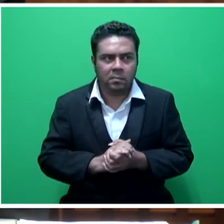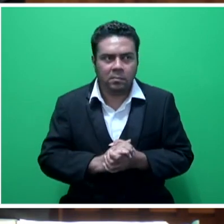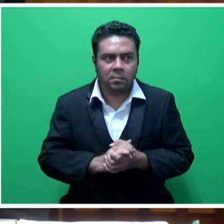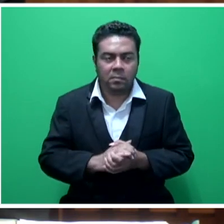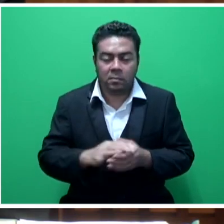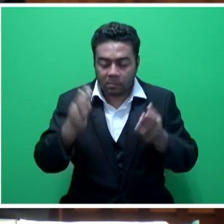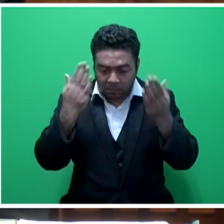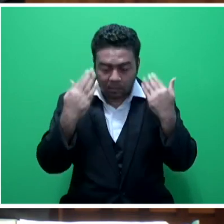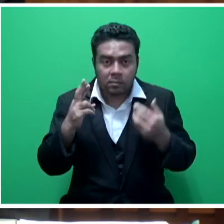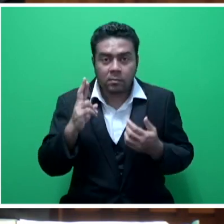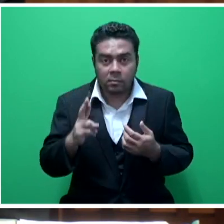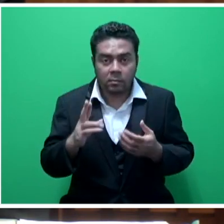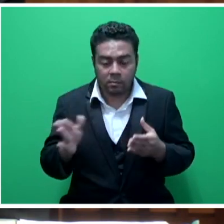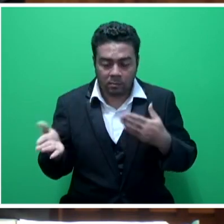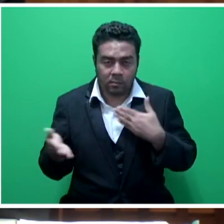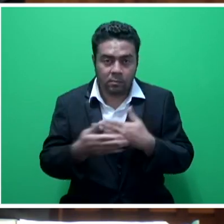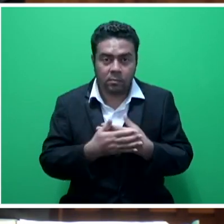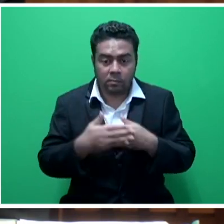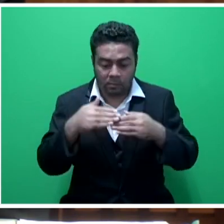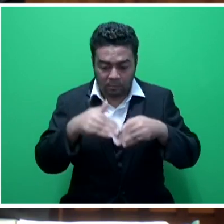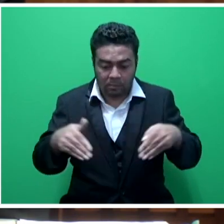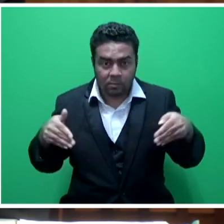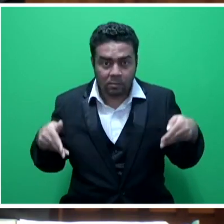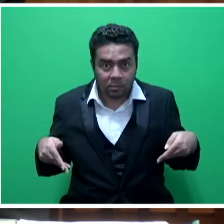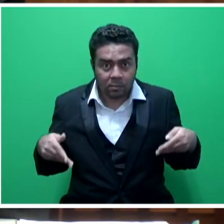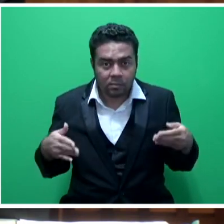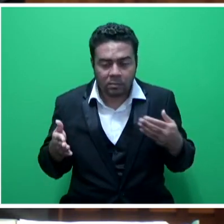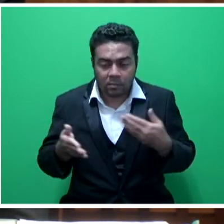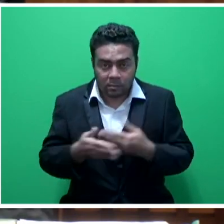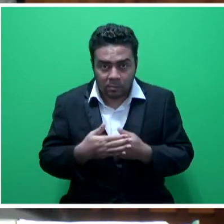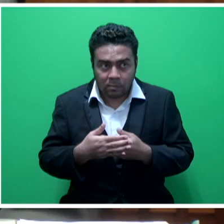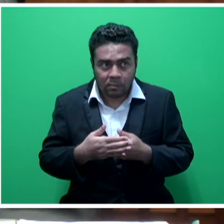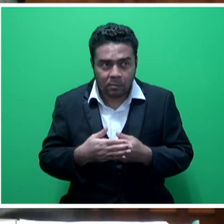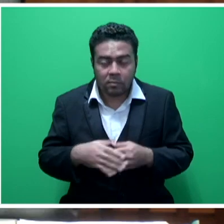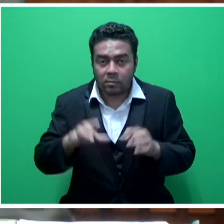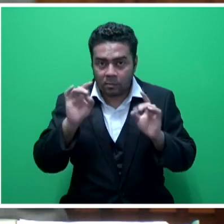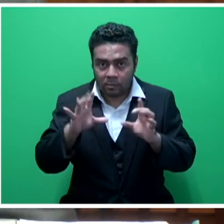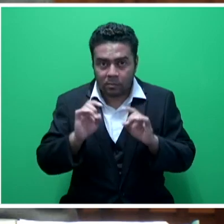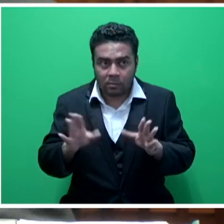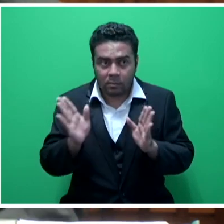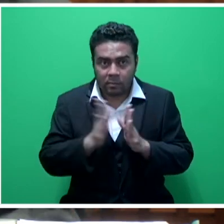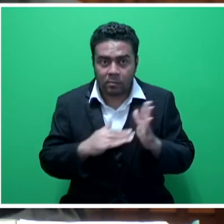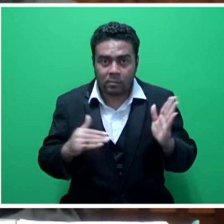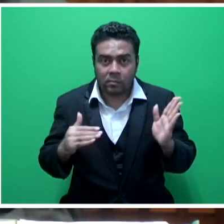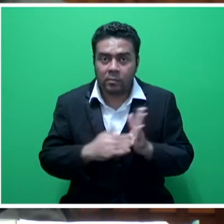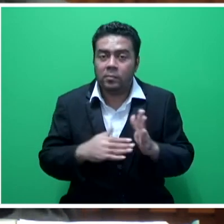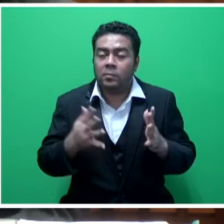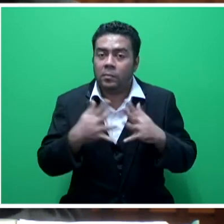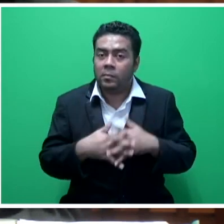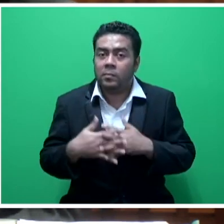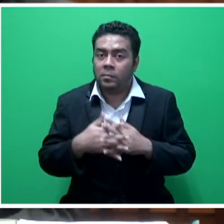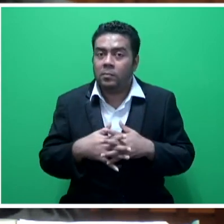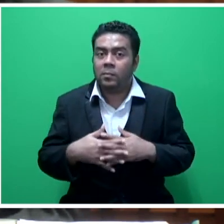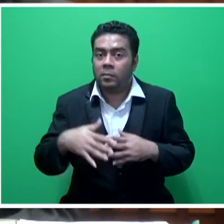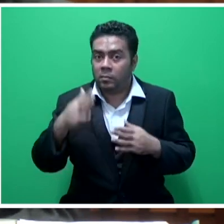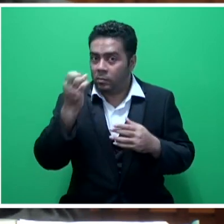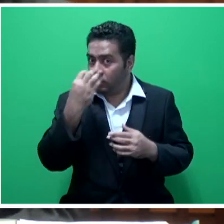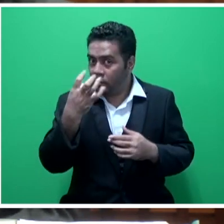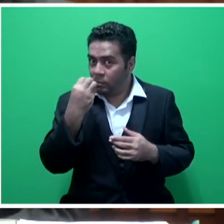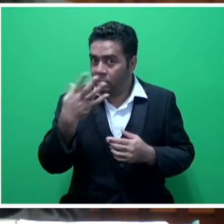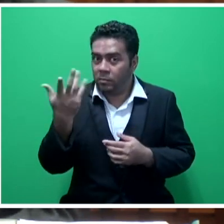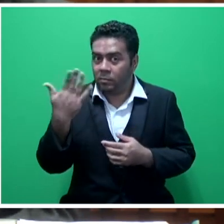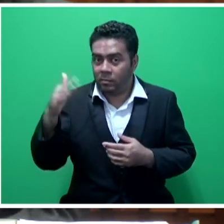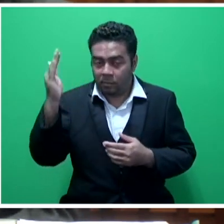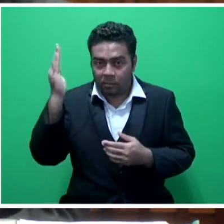Speaker, sir, with the closure of the borders of the core markets, Australia, New Zealand, USA, Hong Kong and Singapore, and the resultant drop in